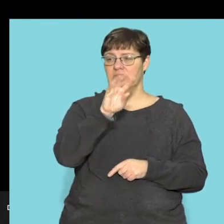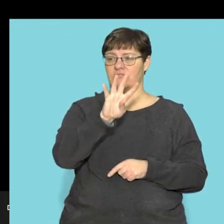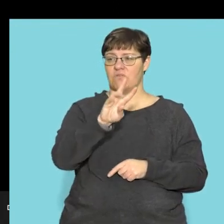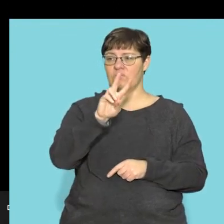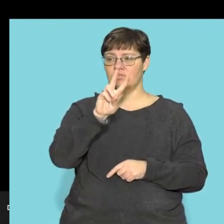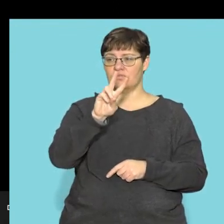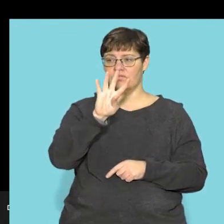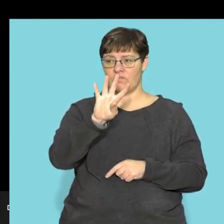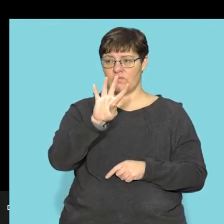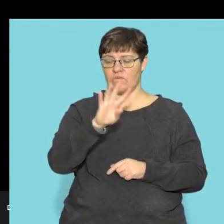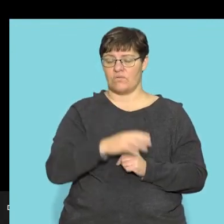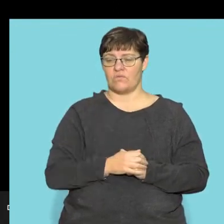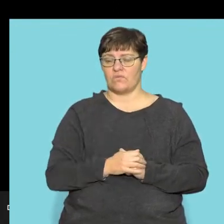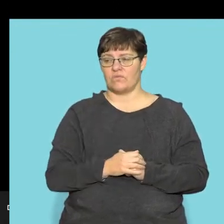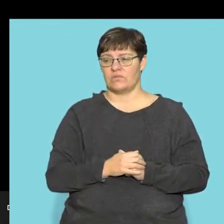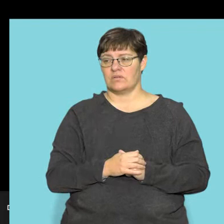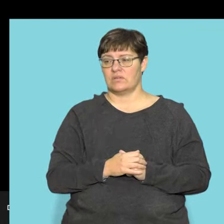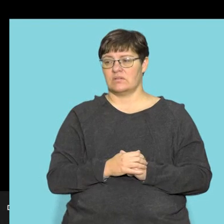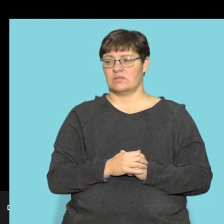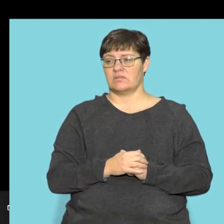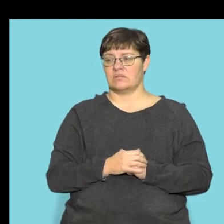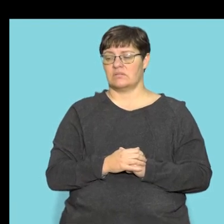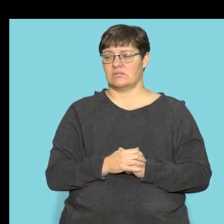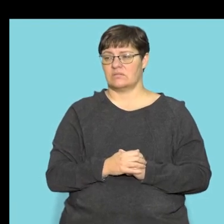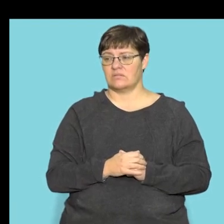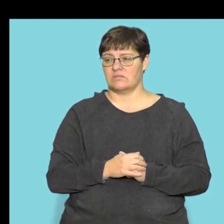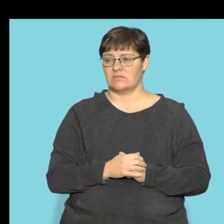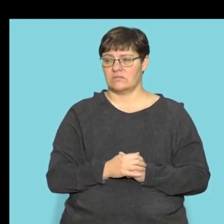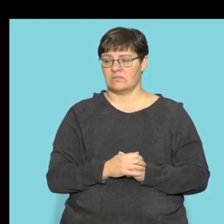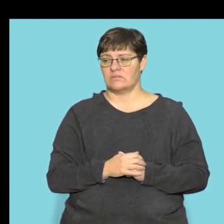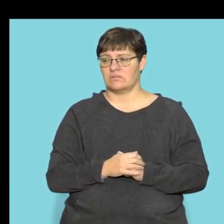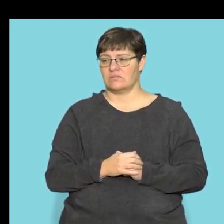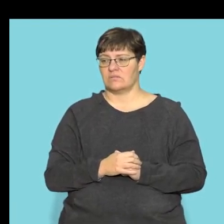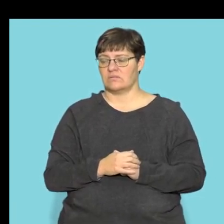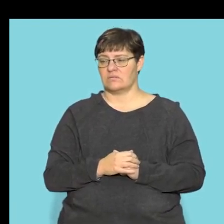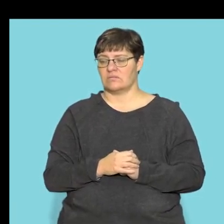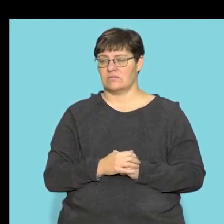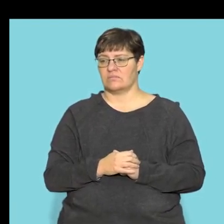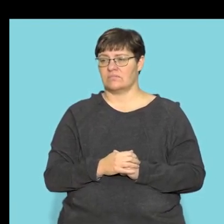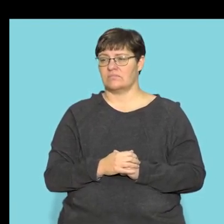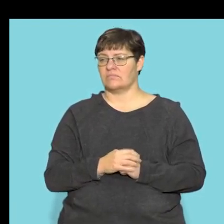going to pay. So this will be 6424. This will be